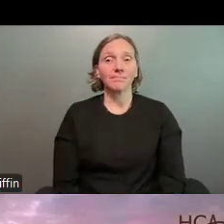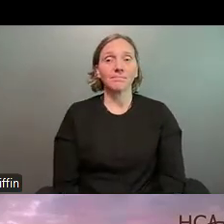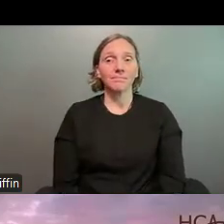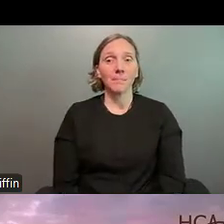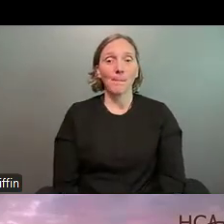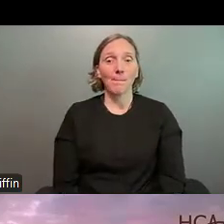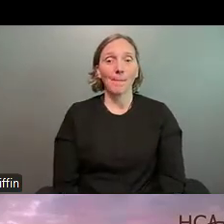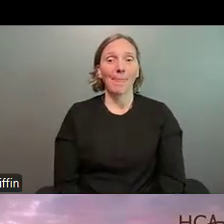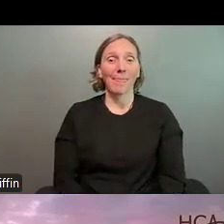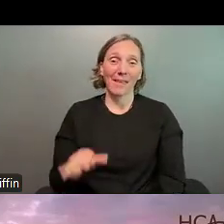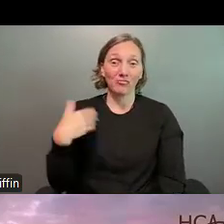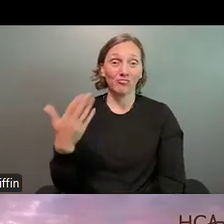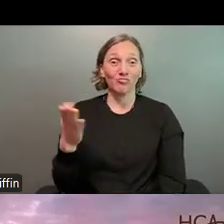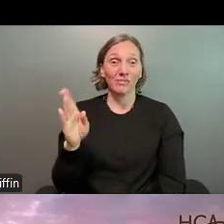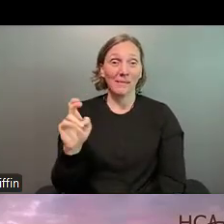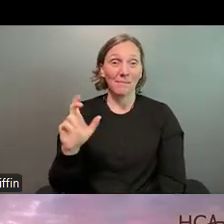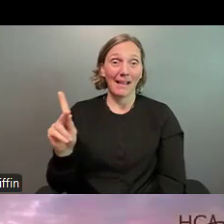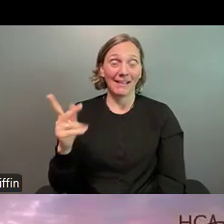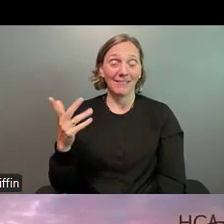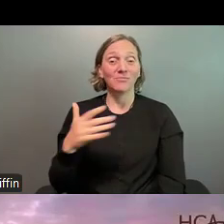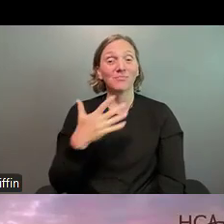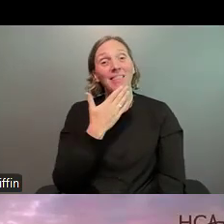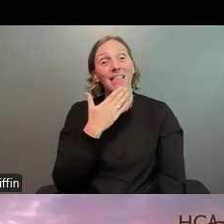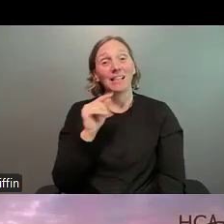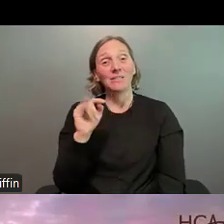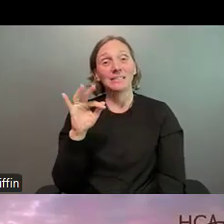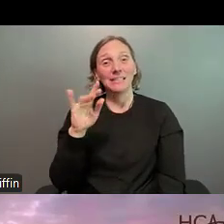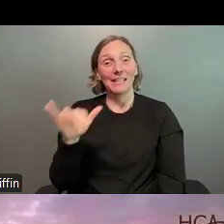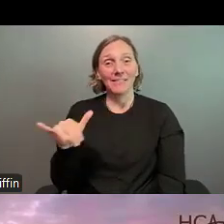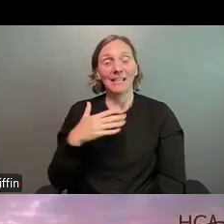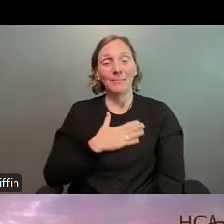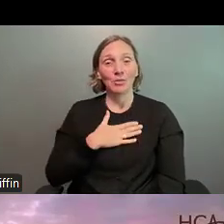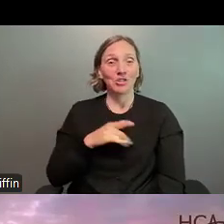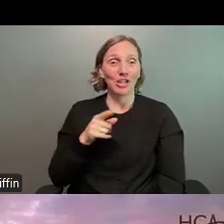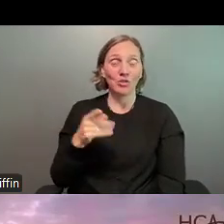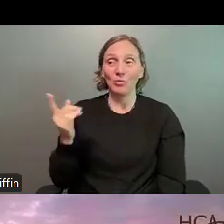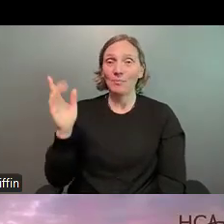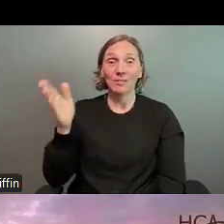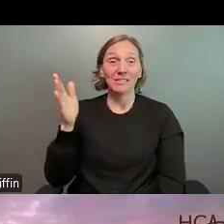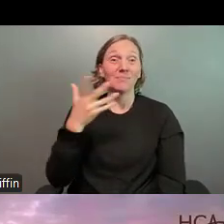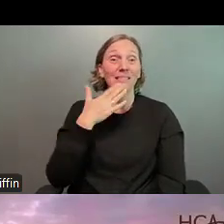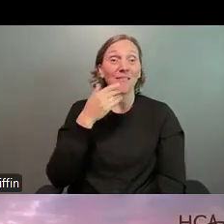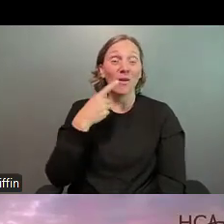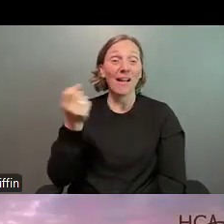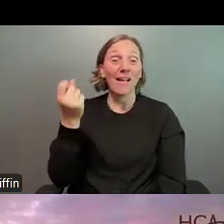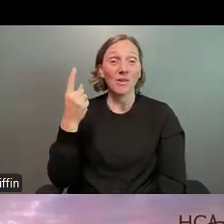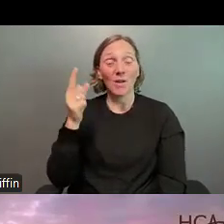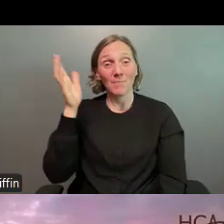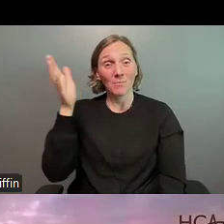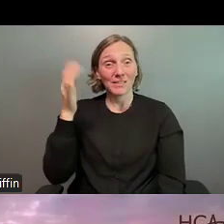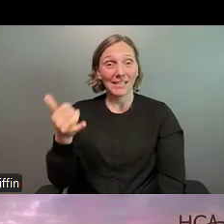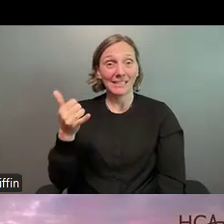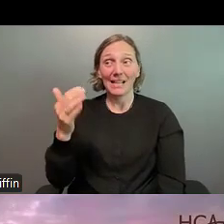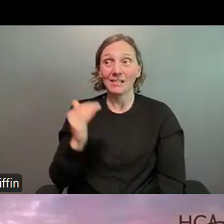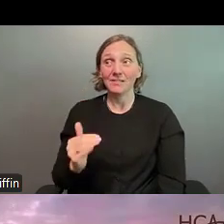Back to you, Becky. Thank you, Tiffany. Appreciate you participating today as well. Thank you to all of our plans. Next slide,